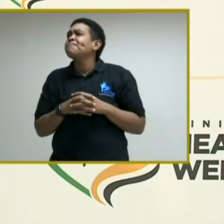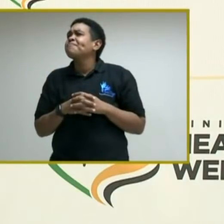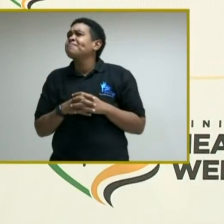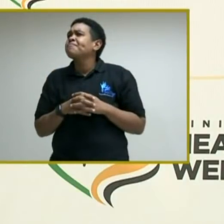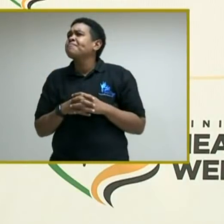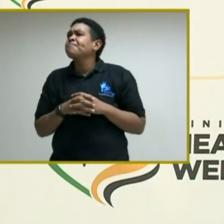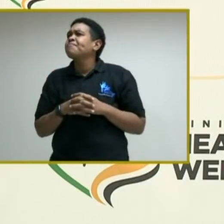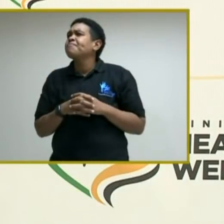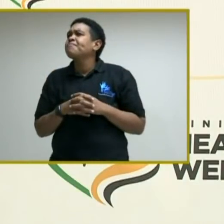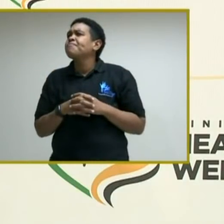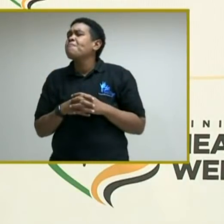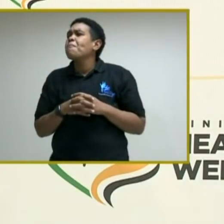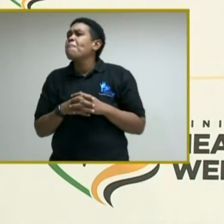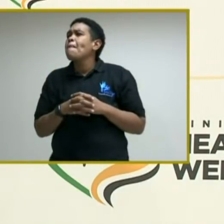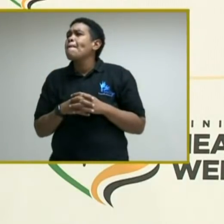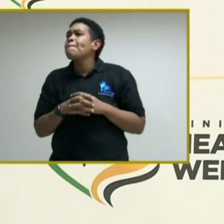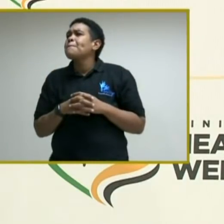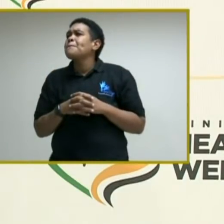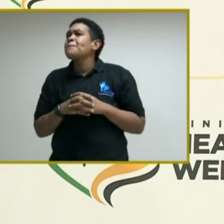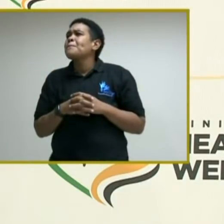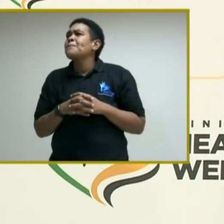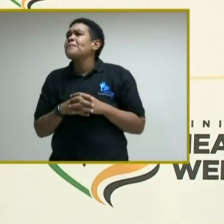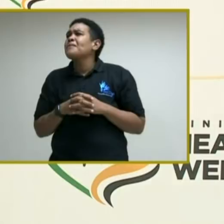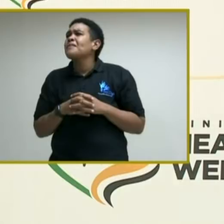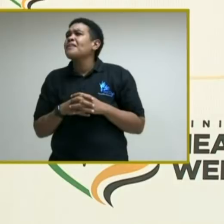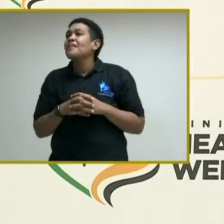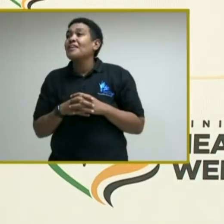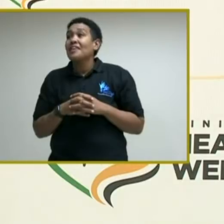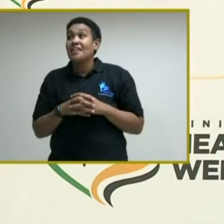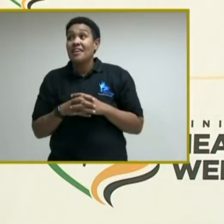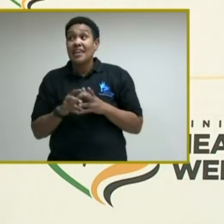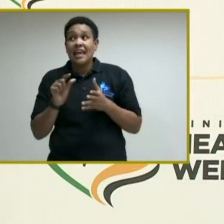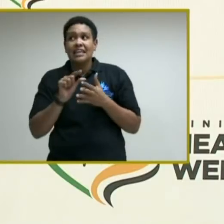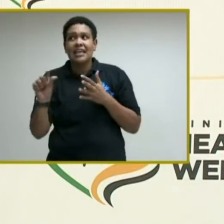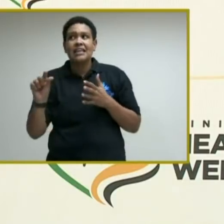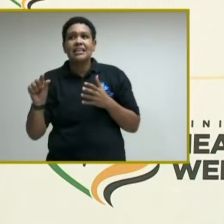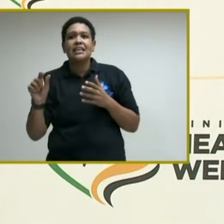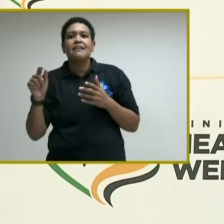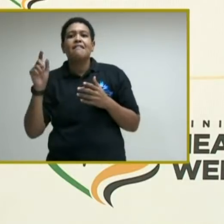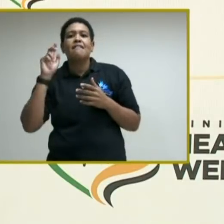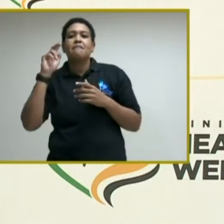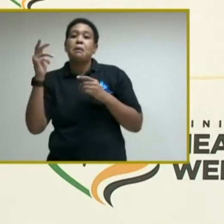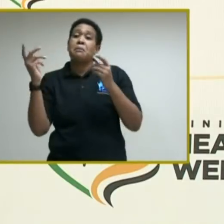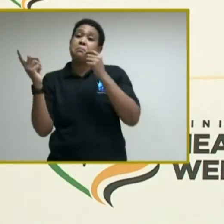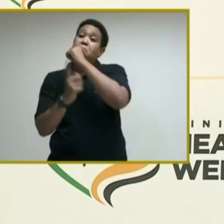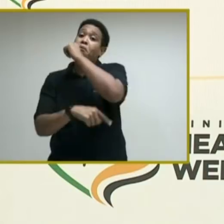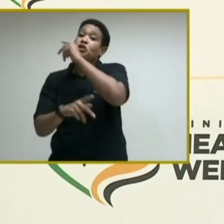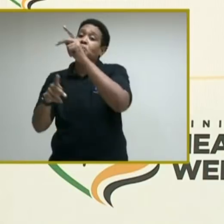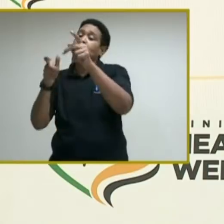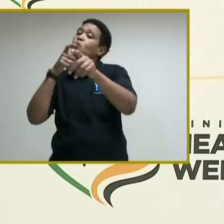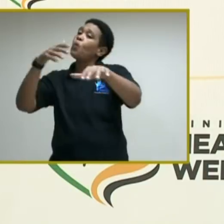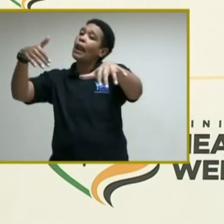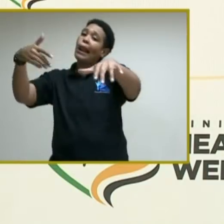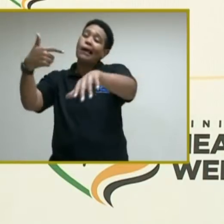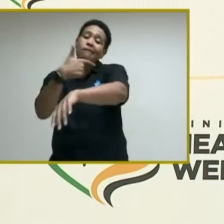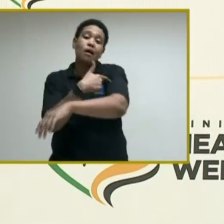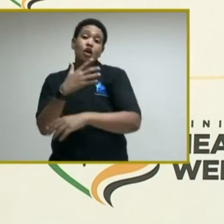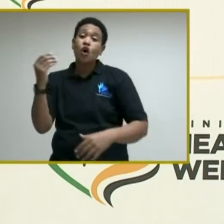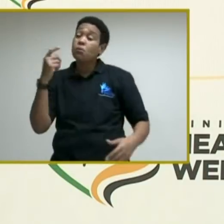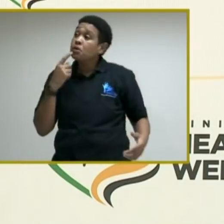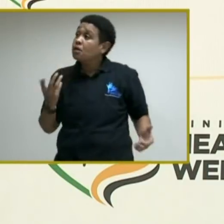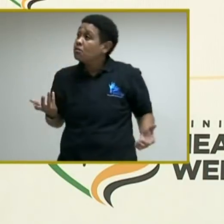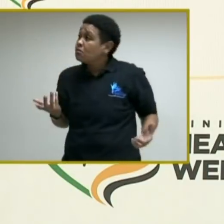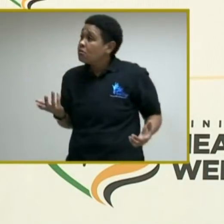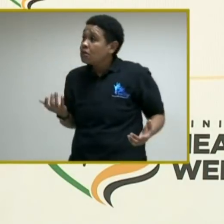incentives that may be punitive for persons who don't get vaccinated. Companies have said it's now